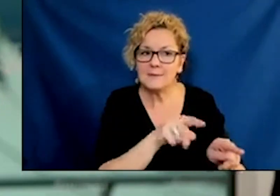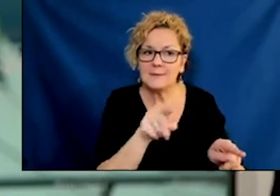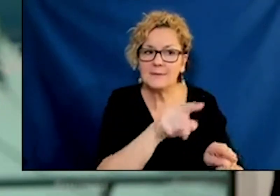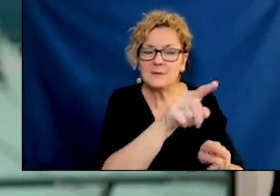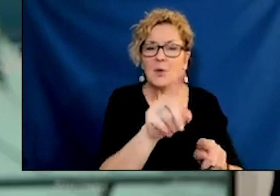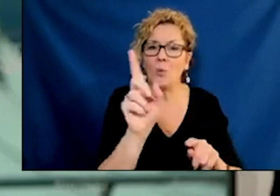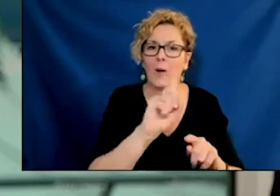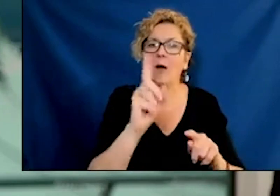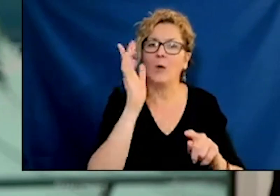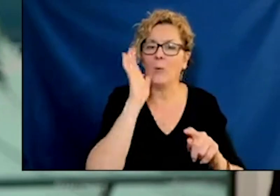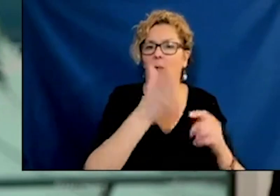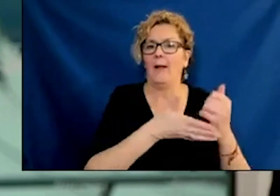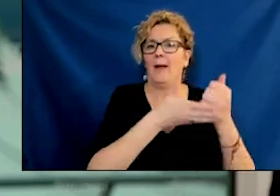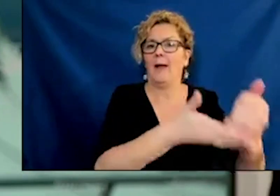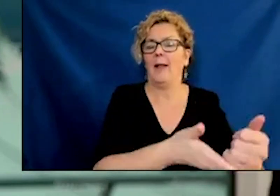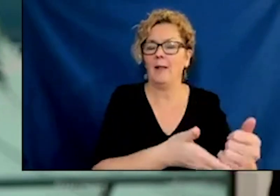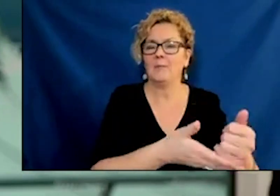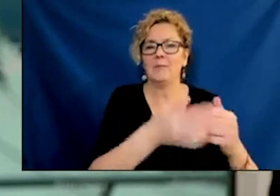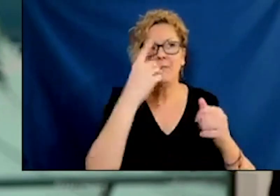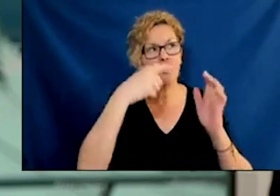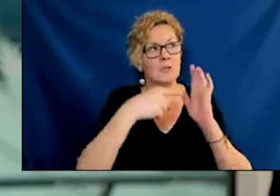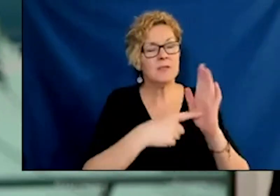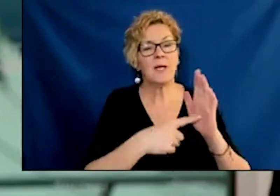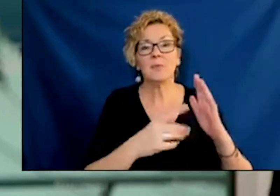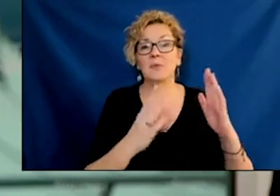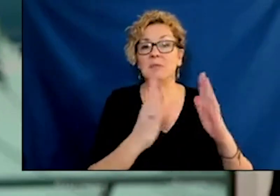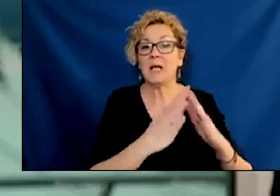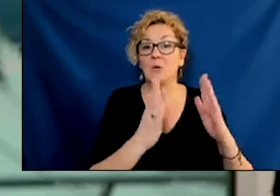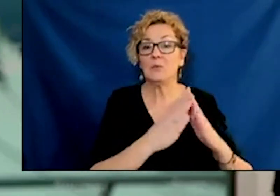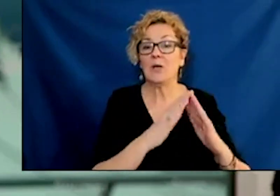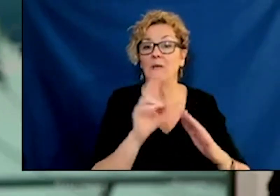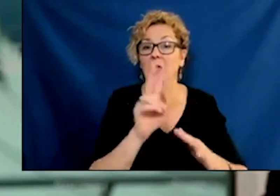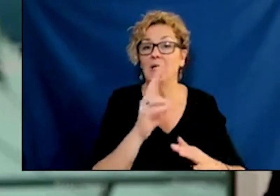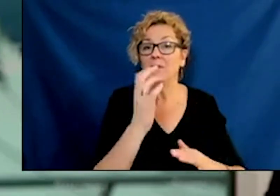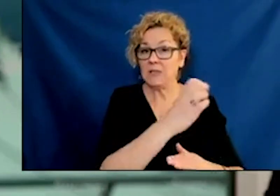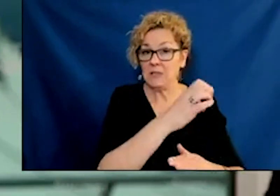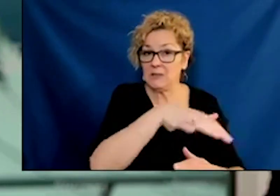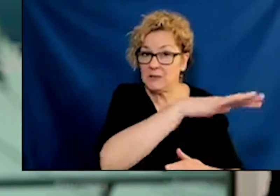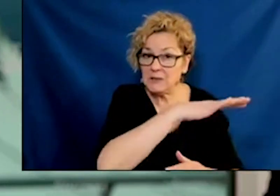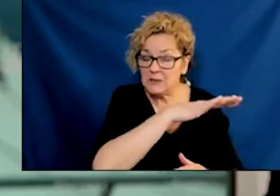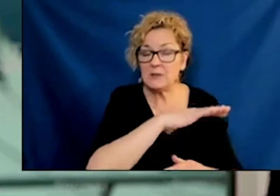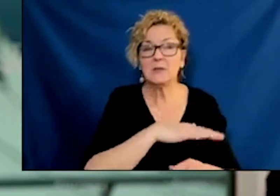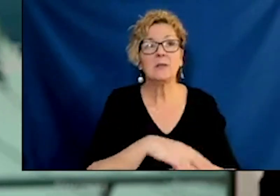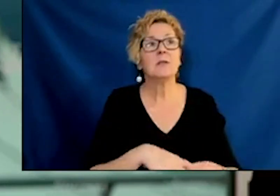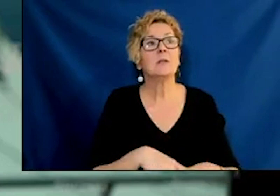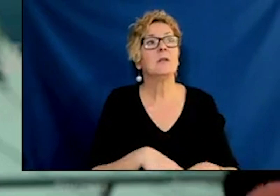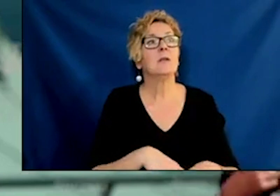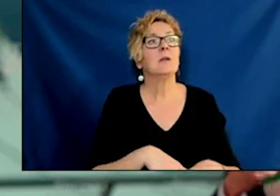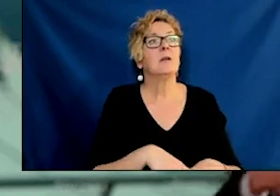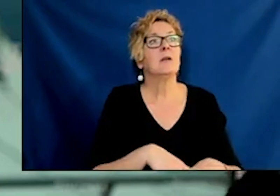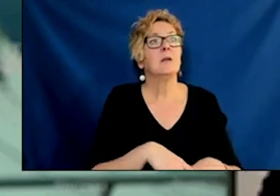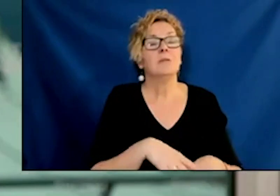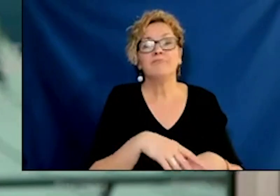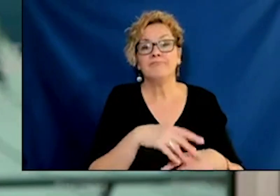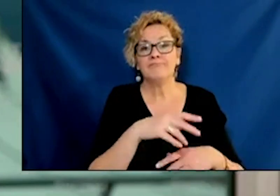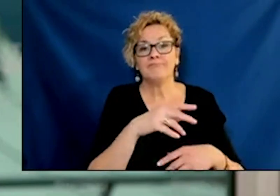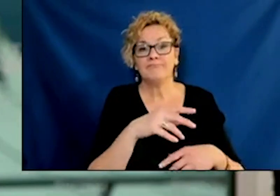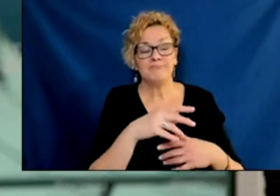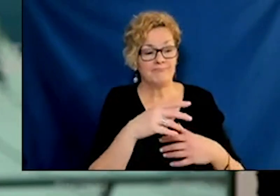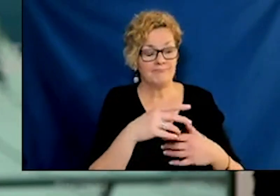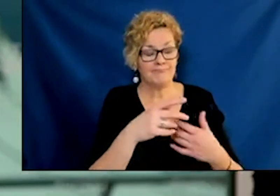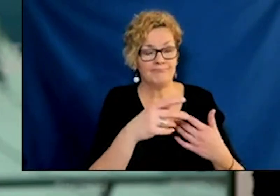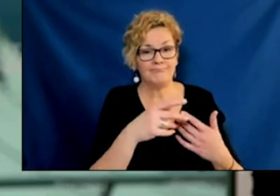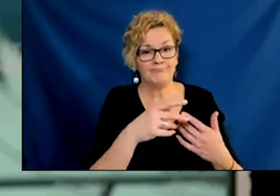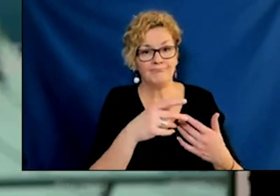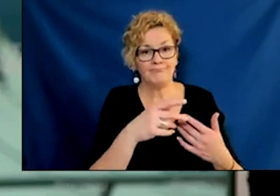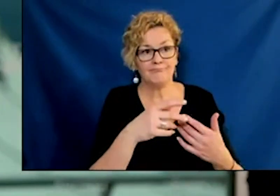many months it's been part of the routine that we have testing of all staff and residents on a regular basis. And in some instances,